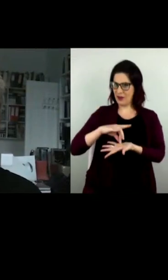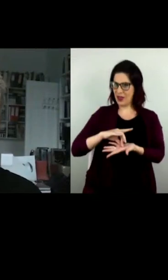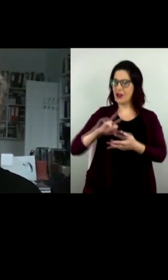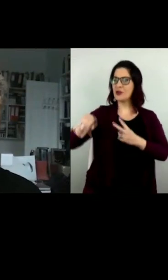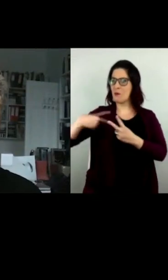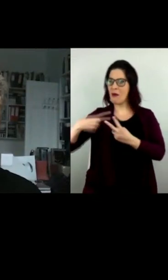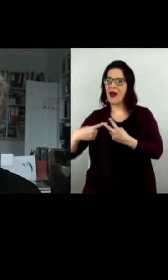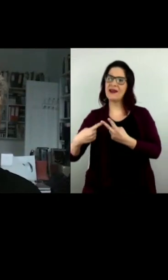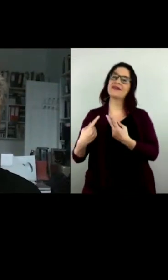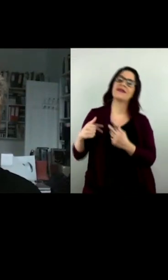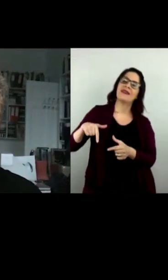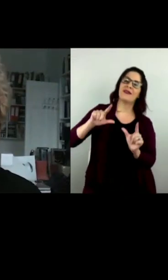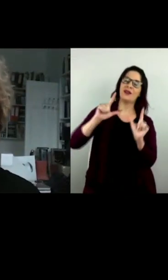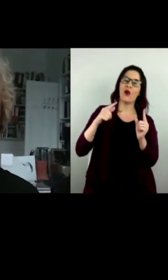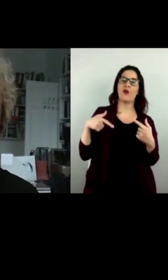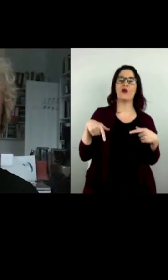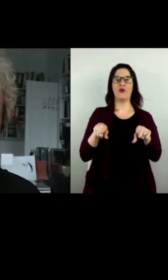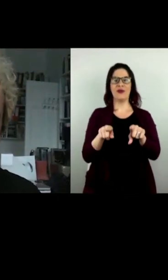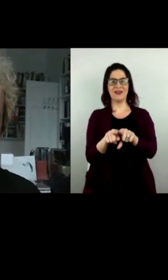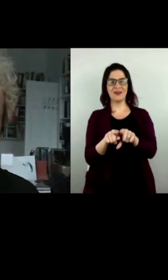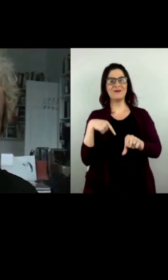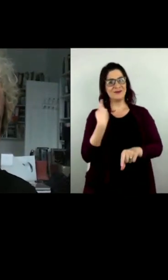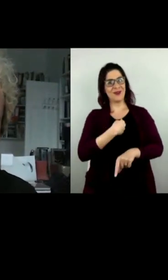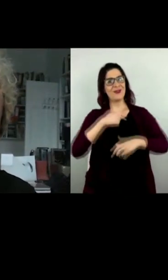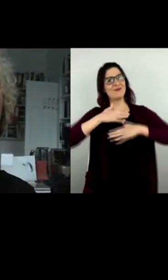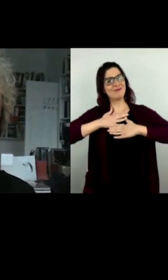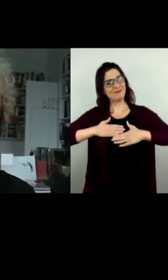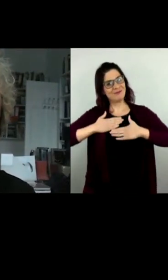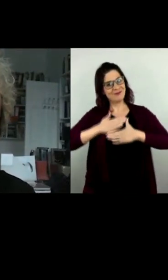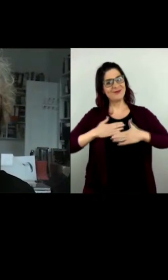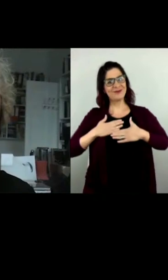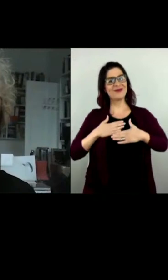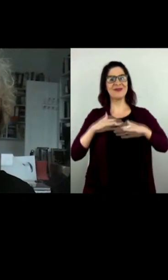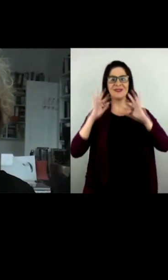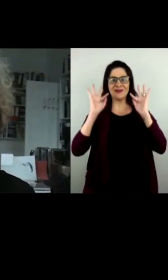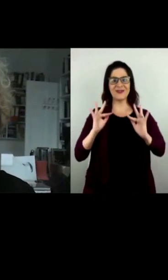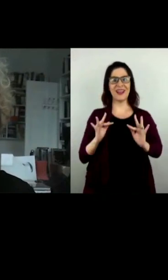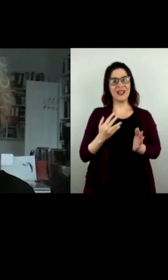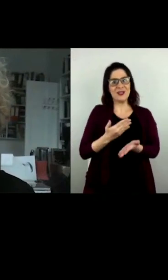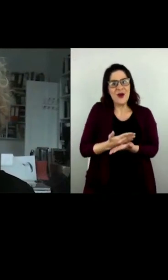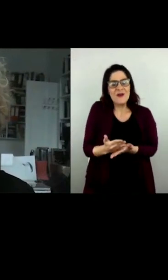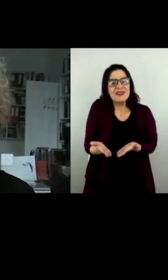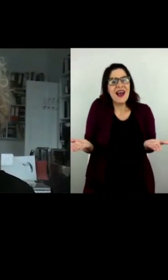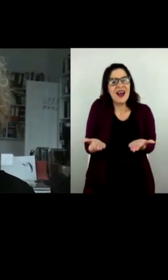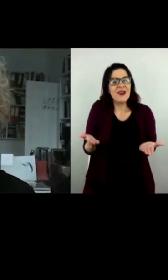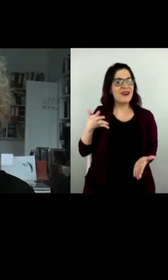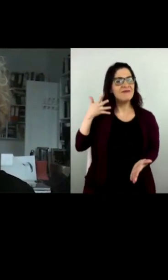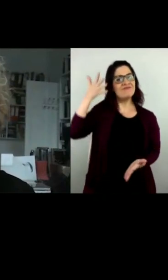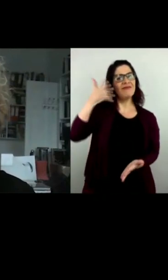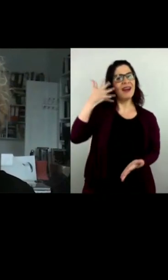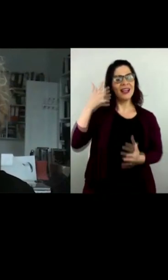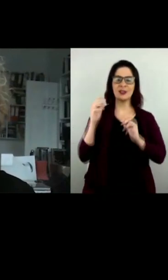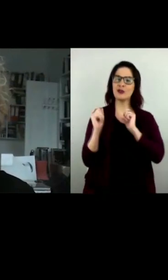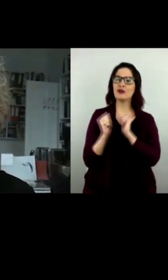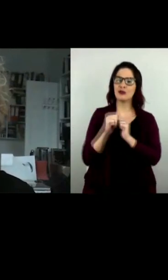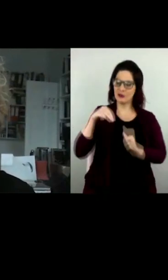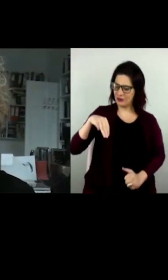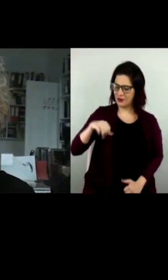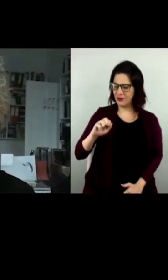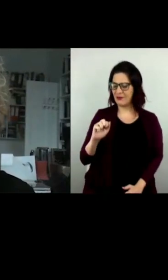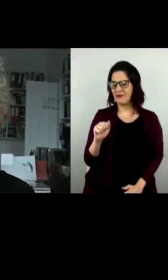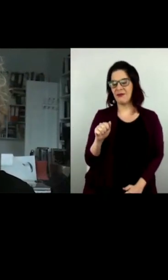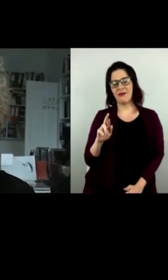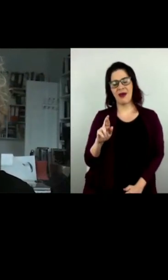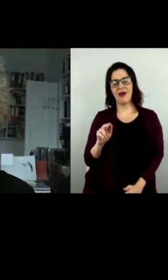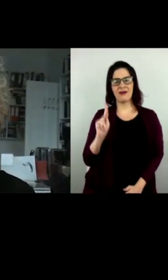have the pleasure and the honor to start it with a masterclass with Mark Cosans. Cosans is one of the